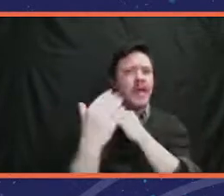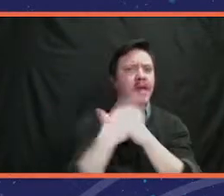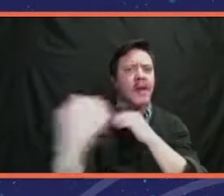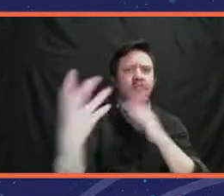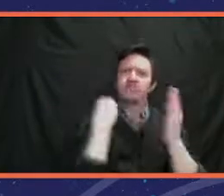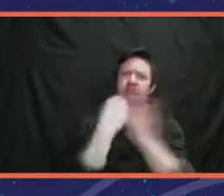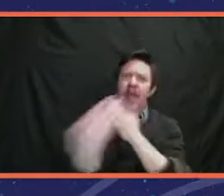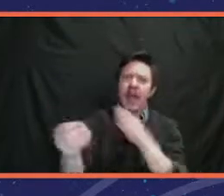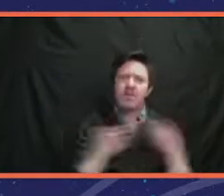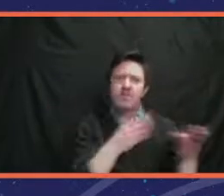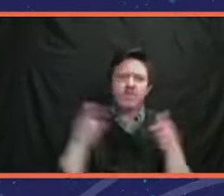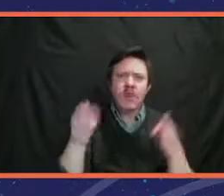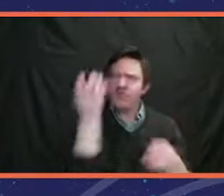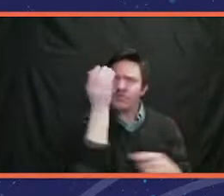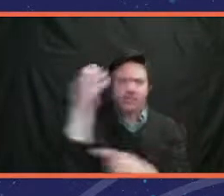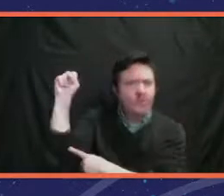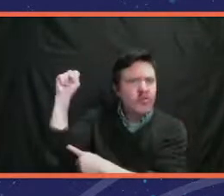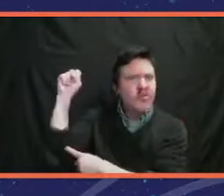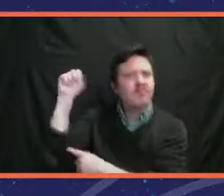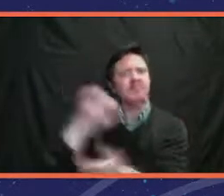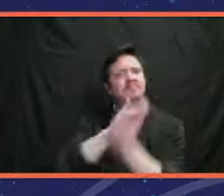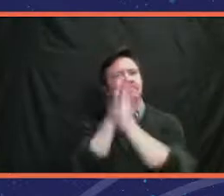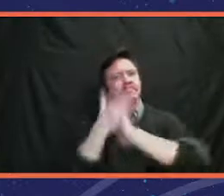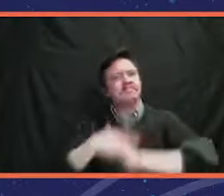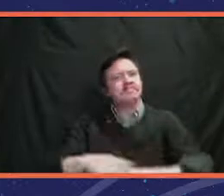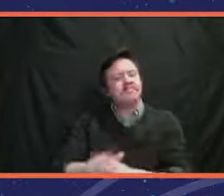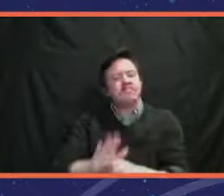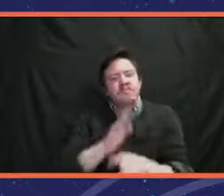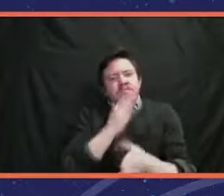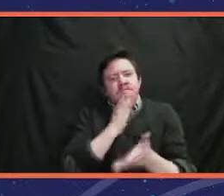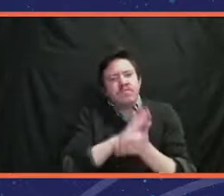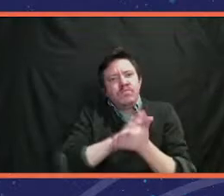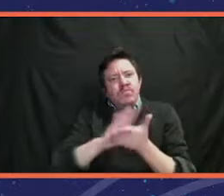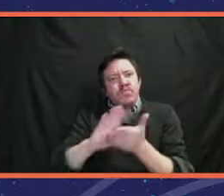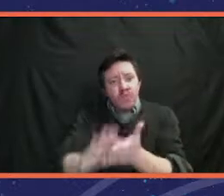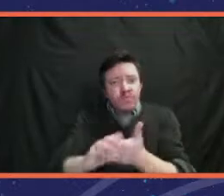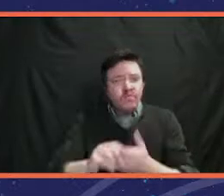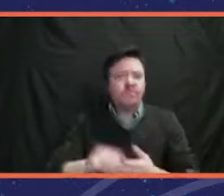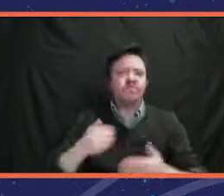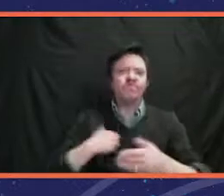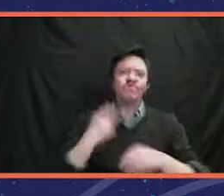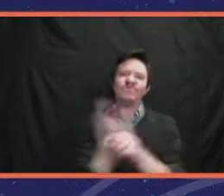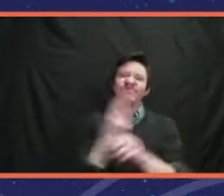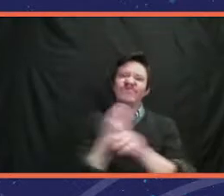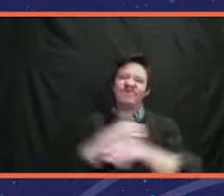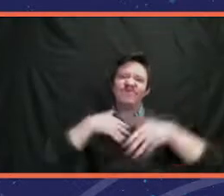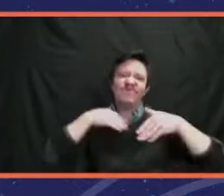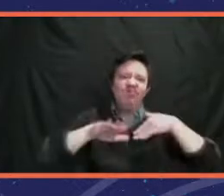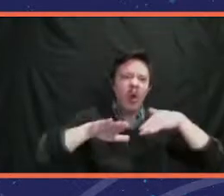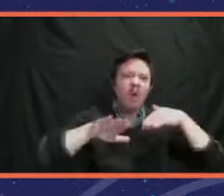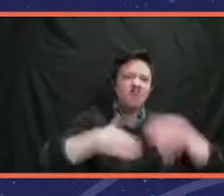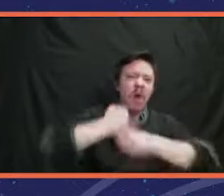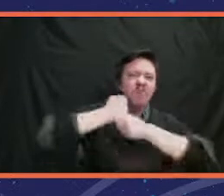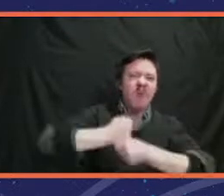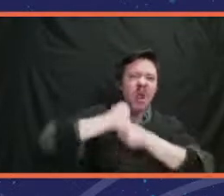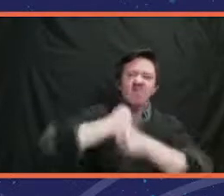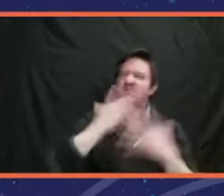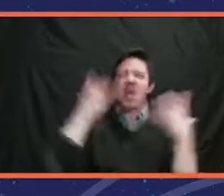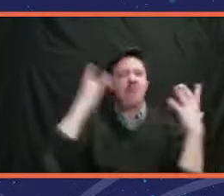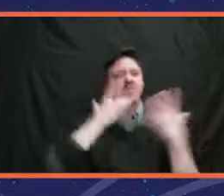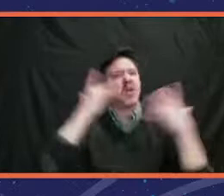God so fast. Chanting and taking space up in the streets, channeling our ancestors'